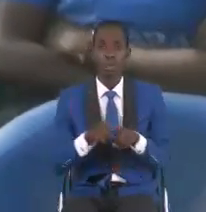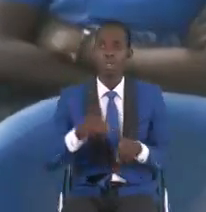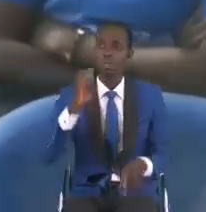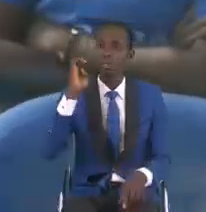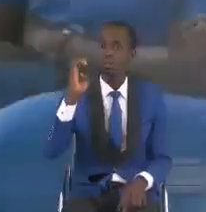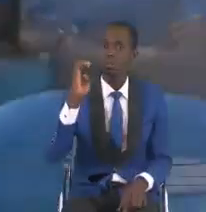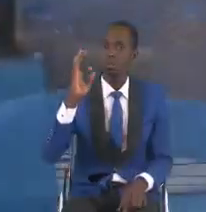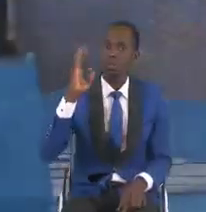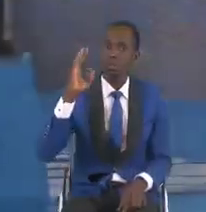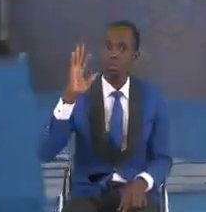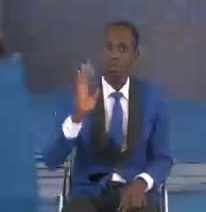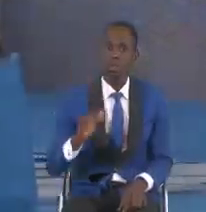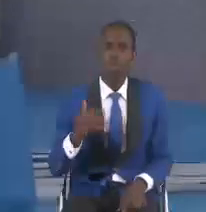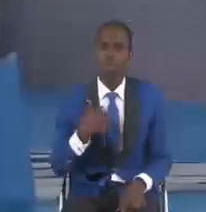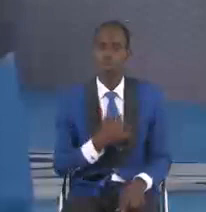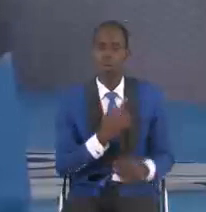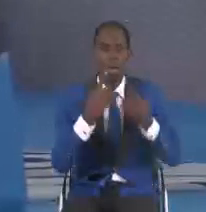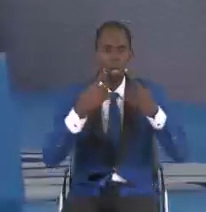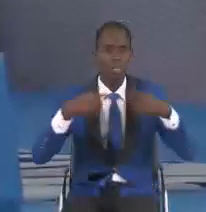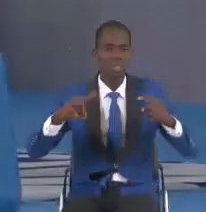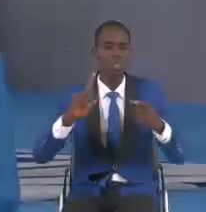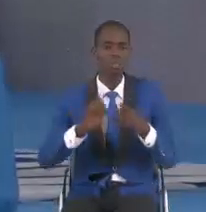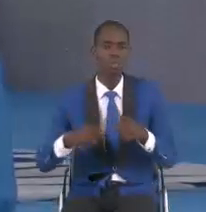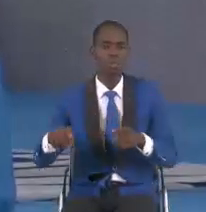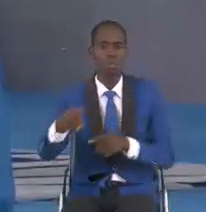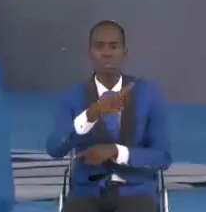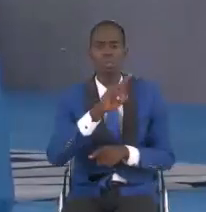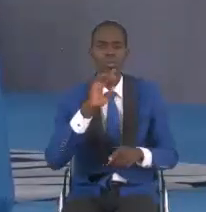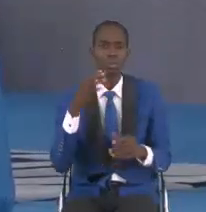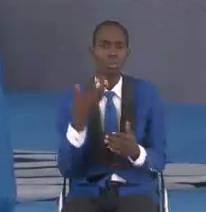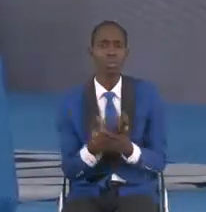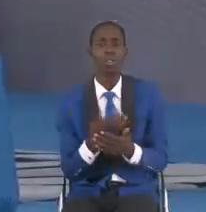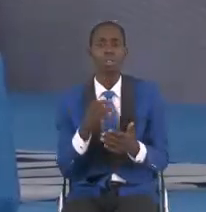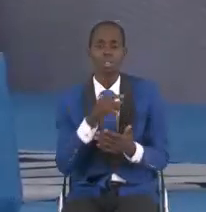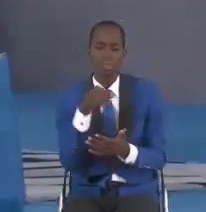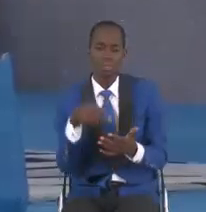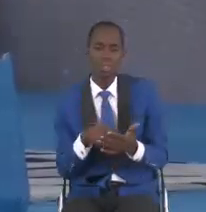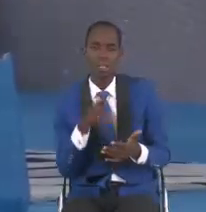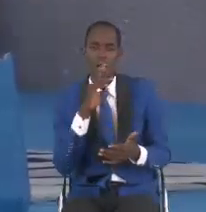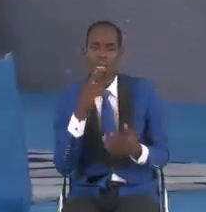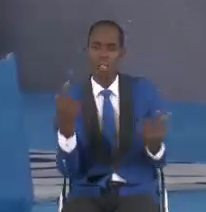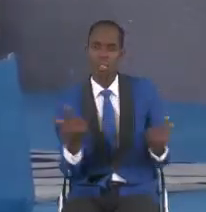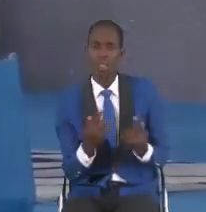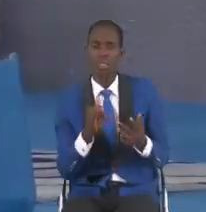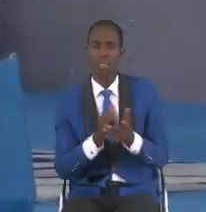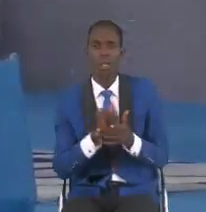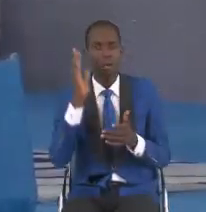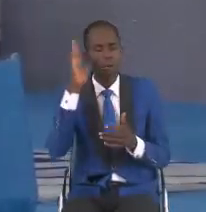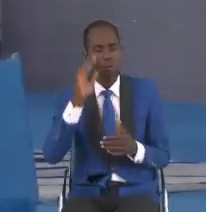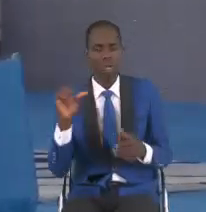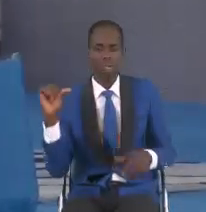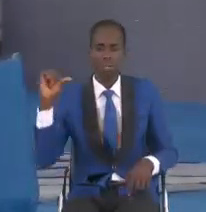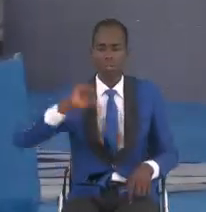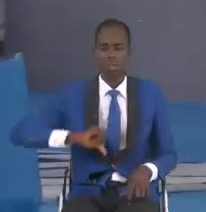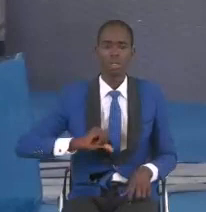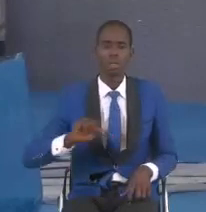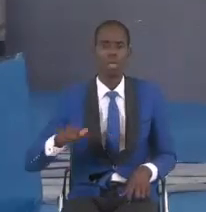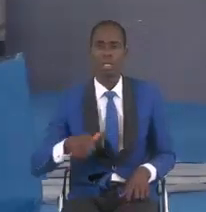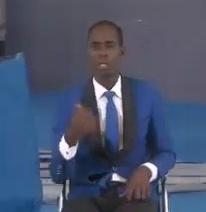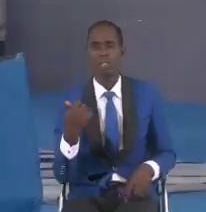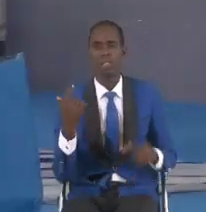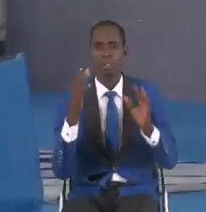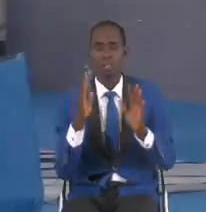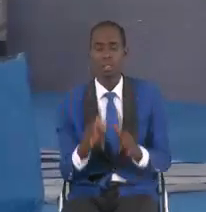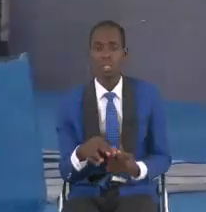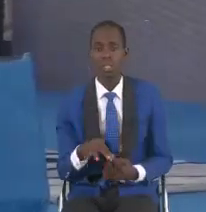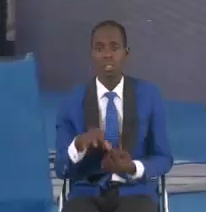and we declare to them, these are the sins that will condemn any sinner except they